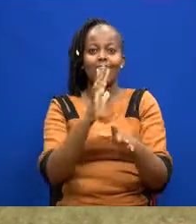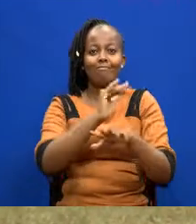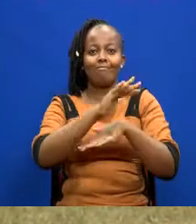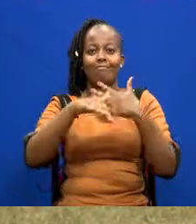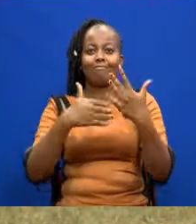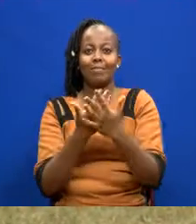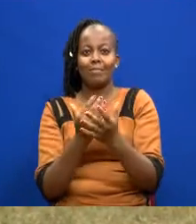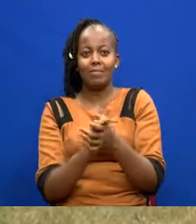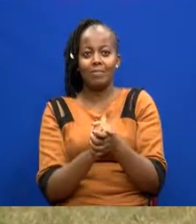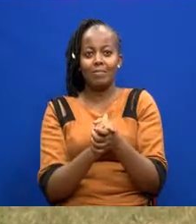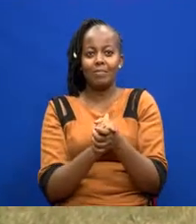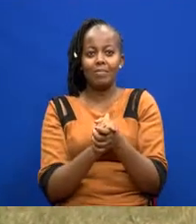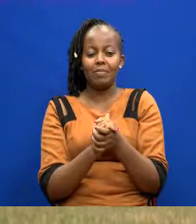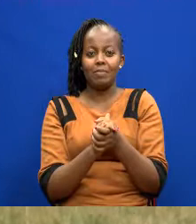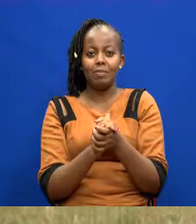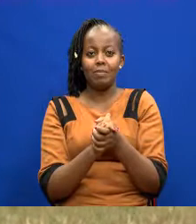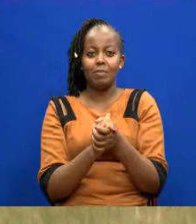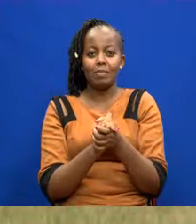go.